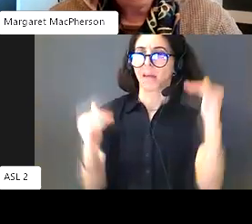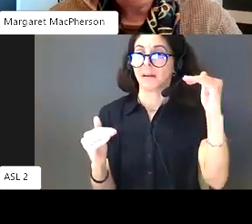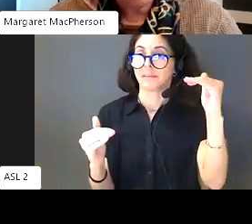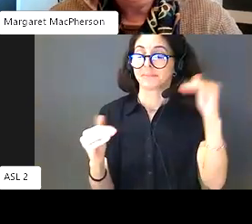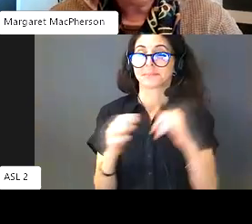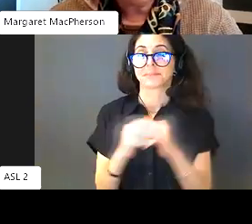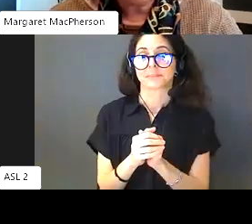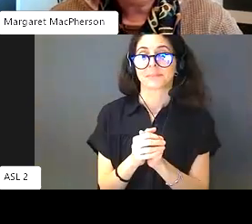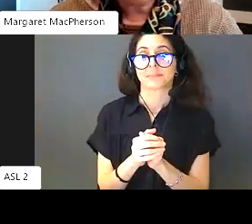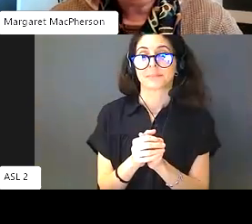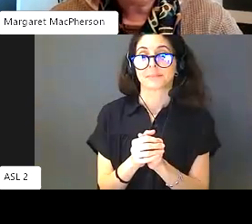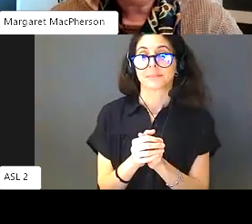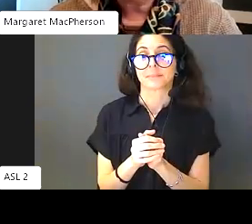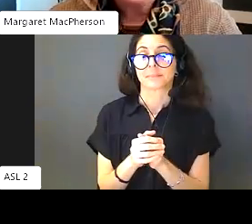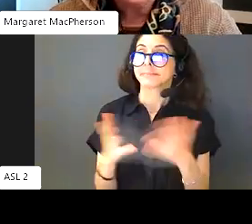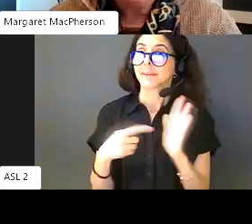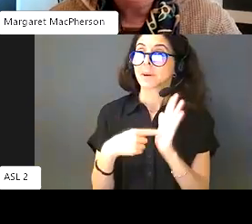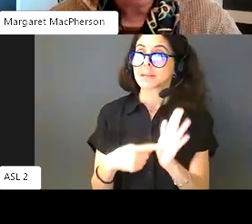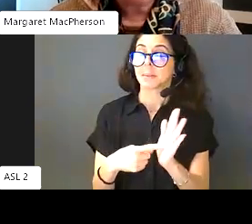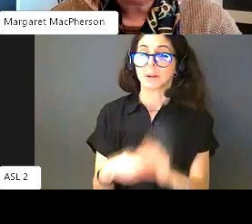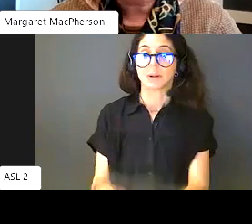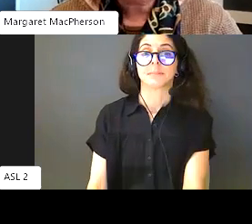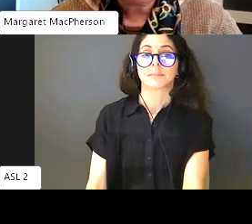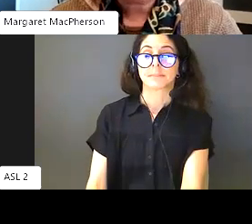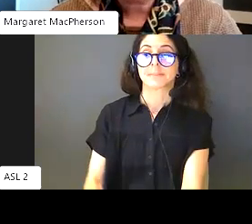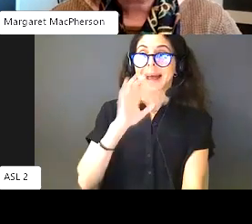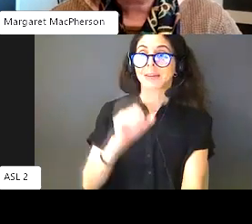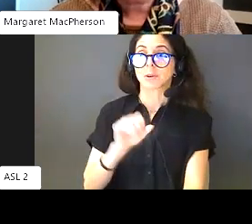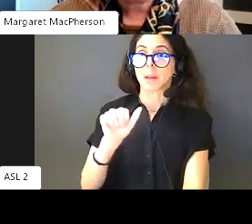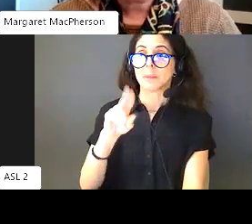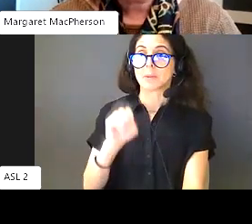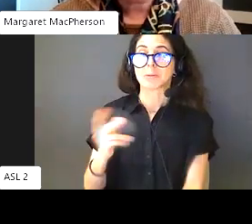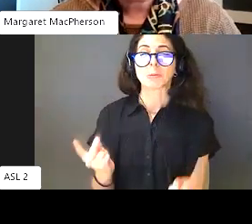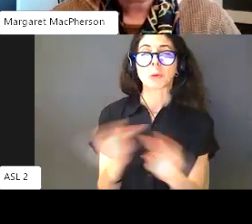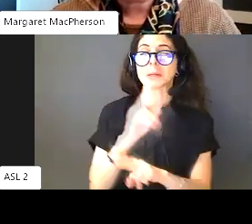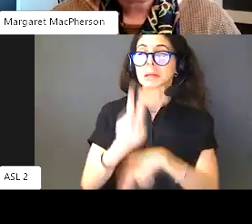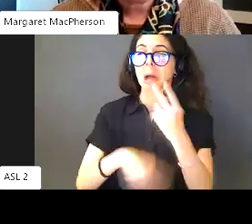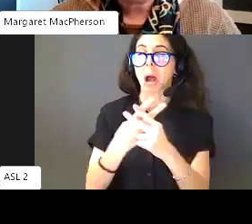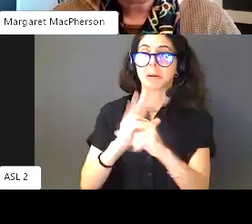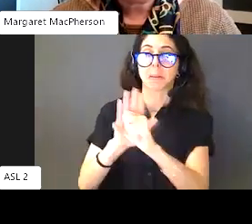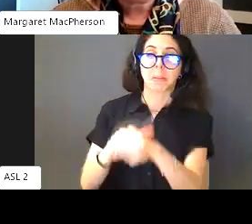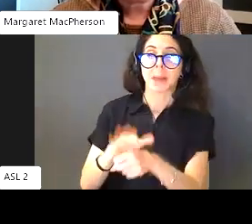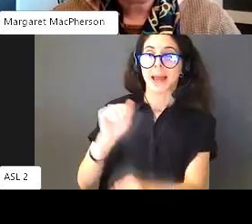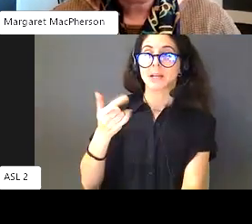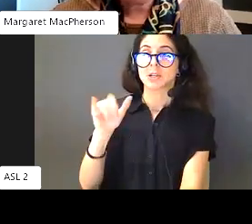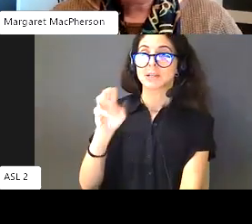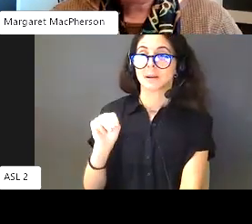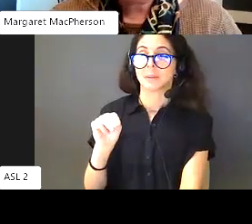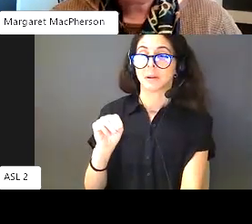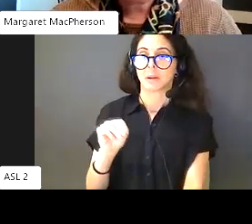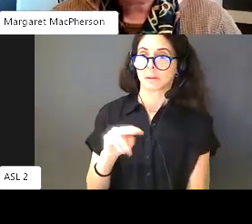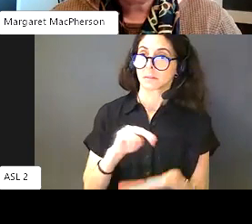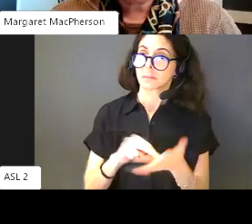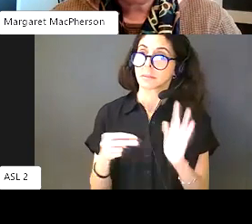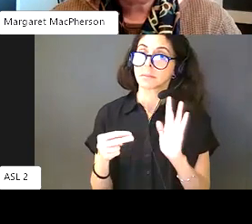could think about elder abuse as the most harmful expression of ageism. And so we're not just talking about how it happens